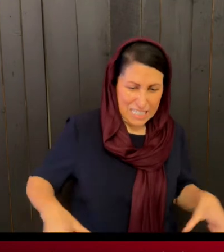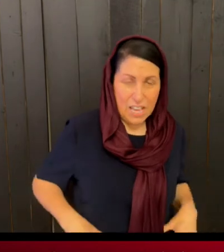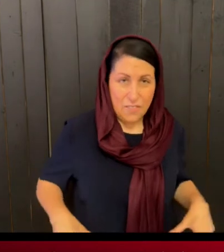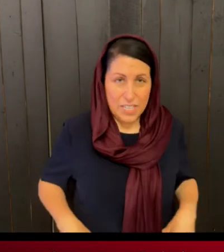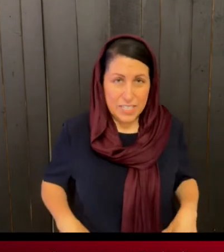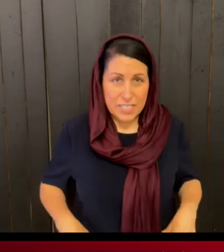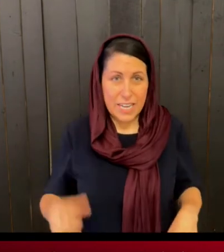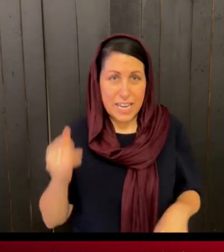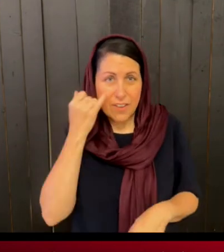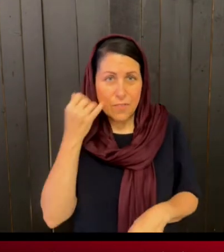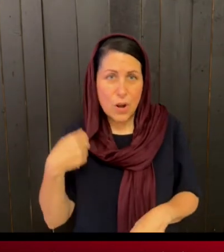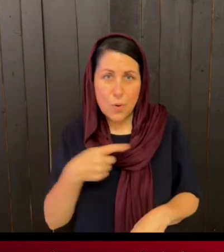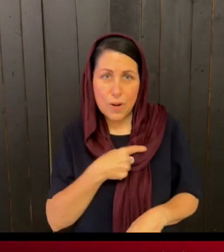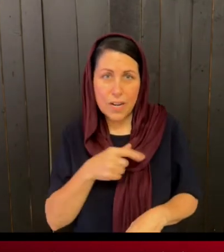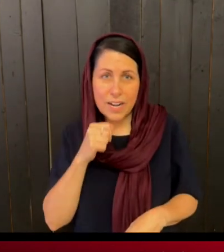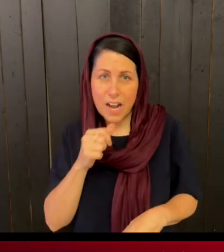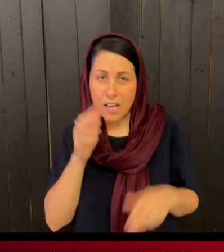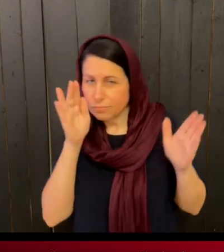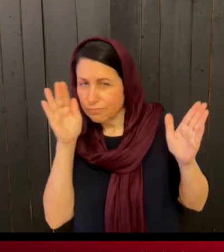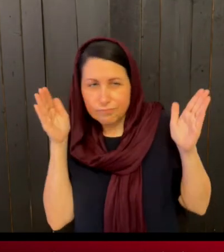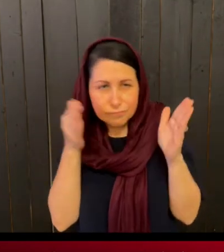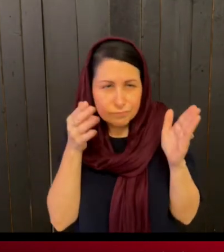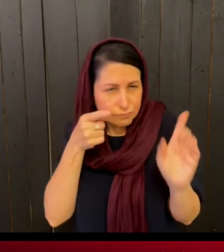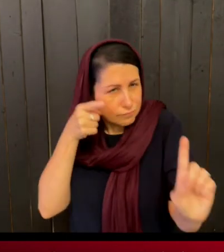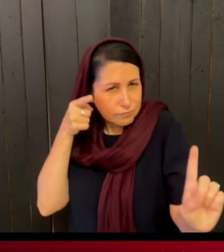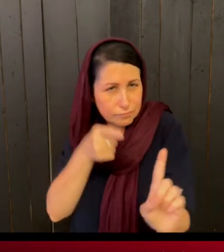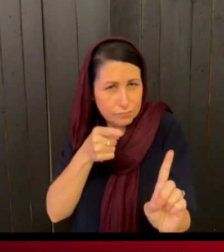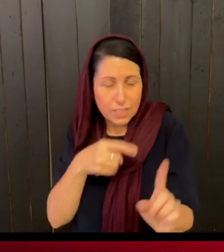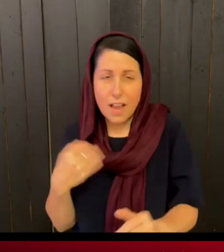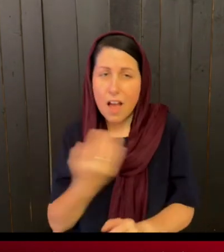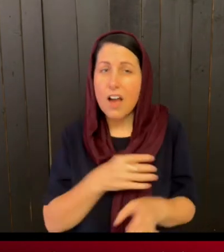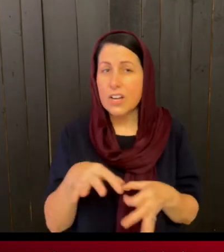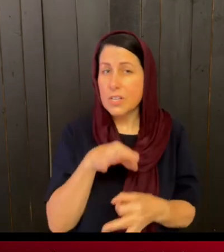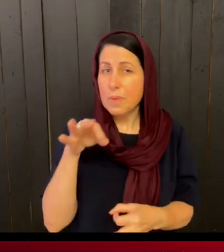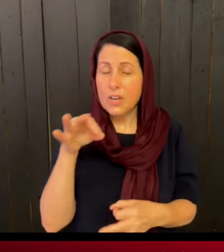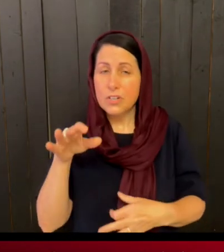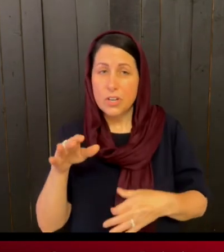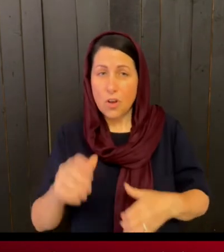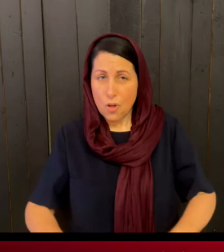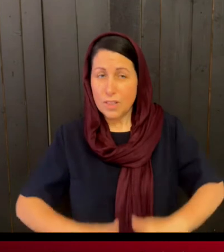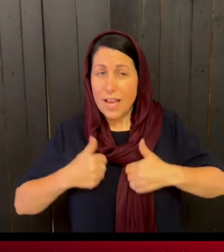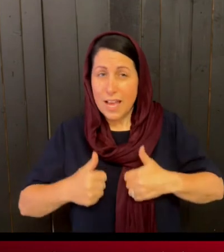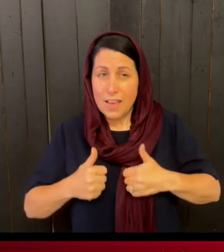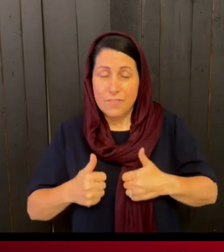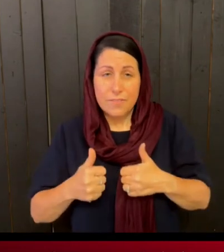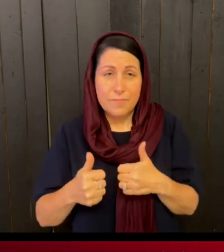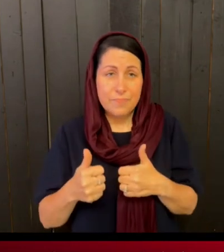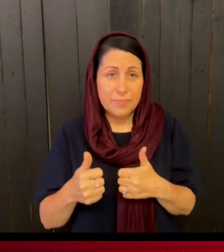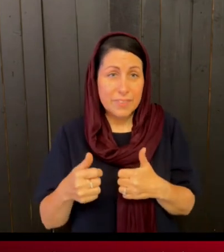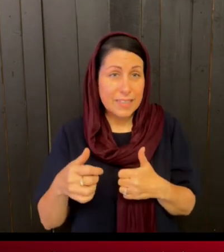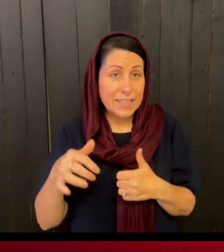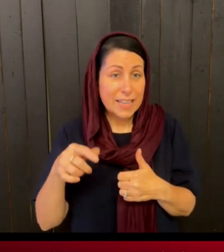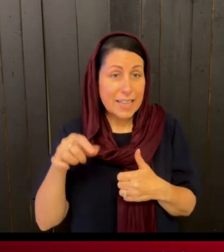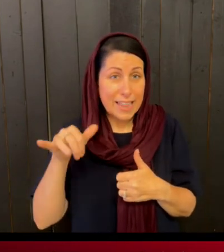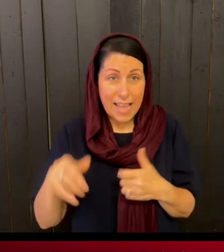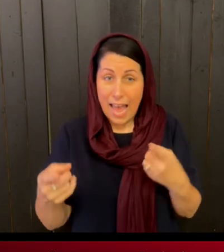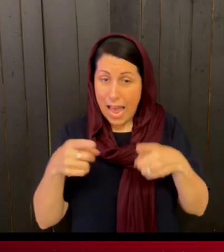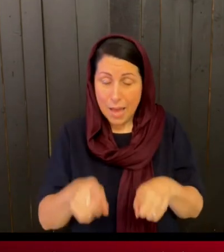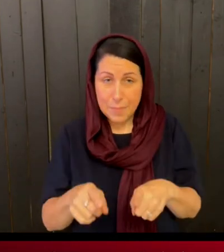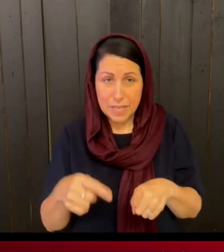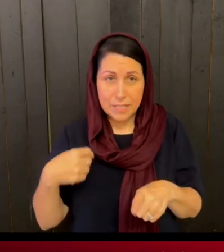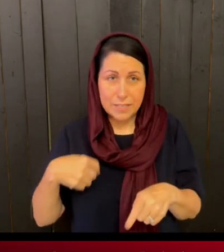very intentional about our spiritual life, about our spiritual walk, that's what's going to happen. We can't just put it